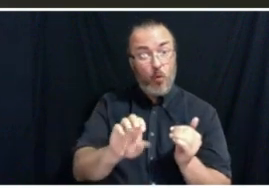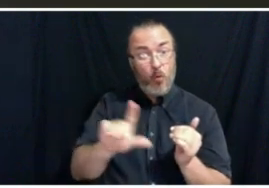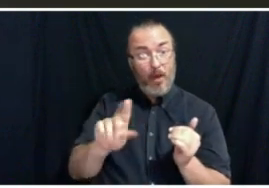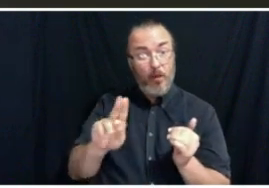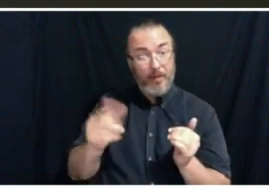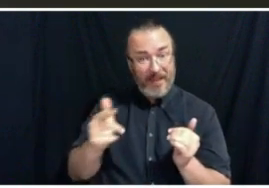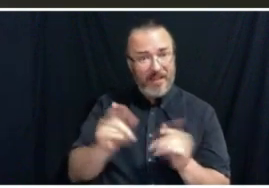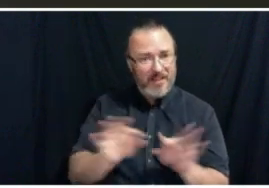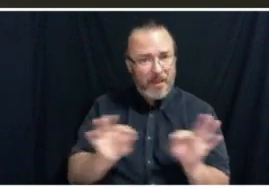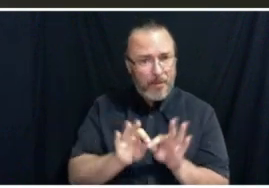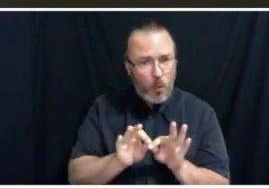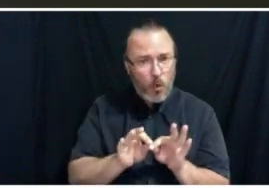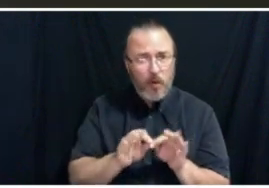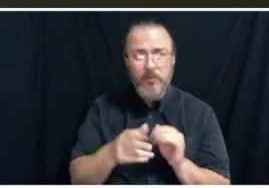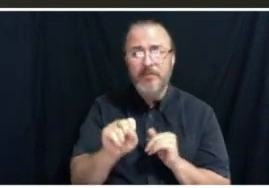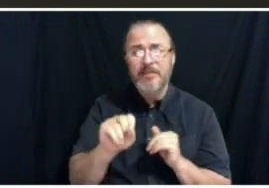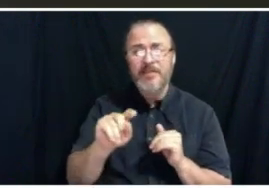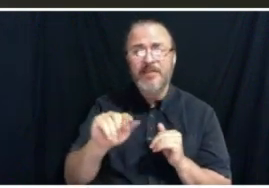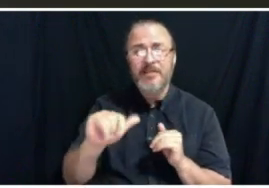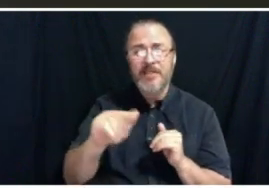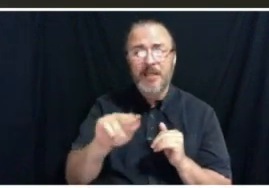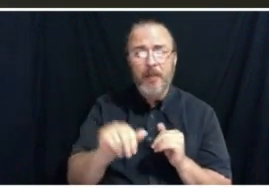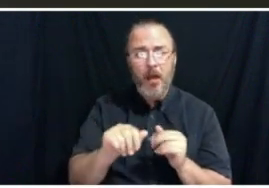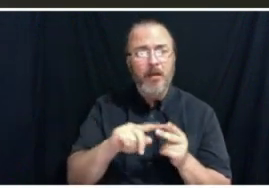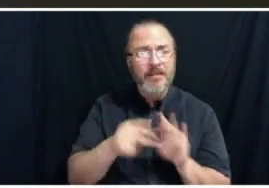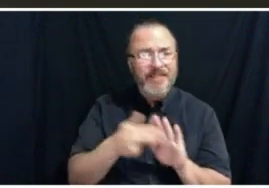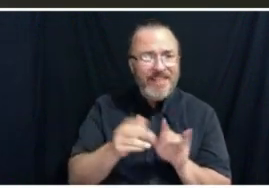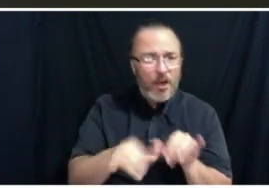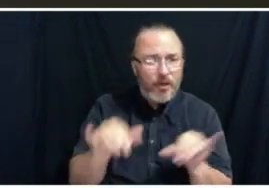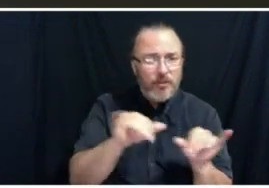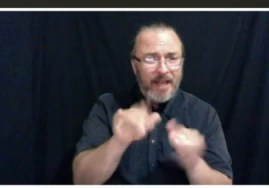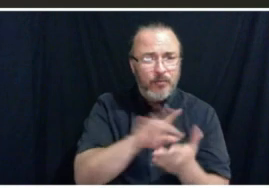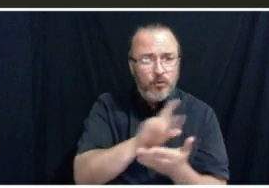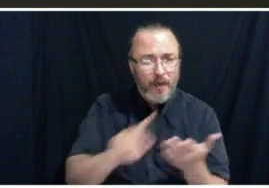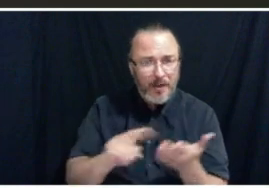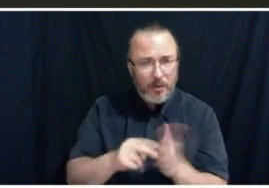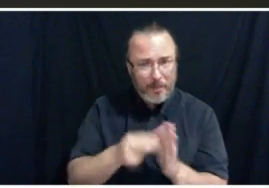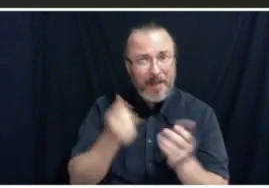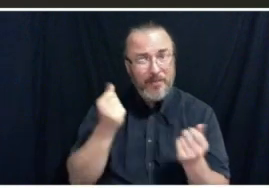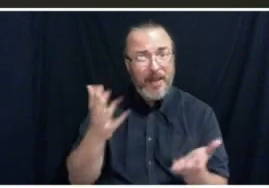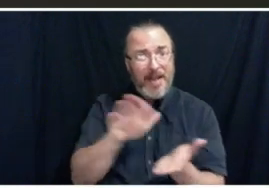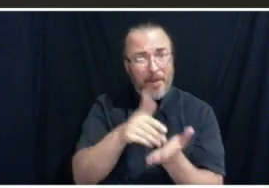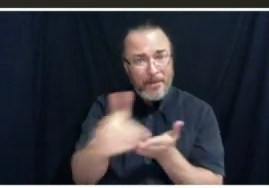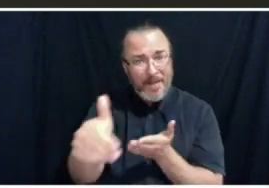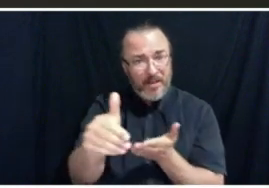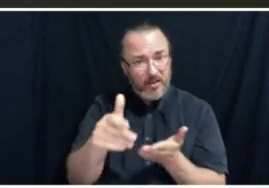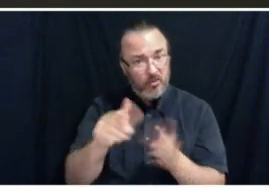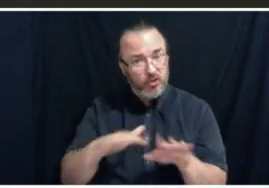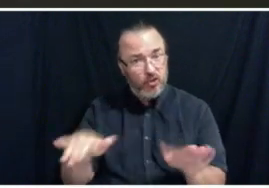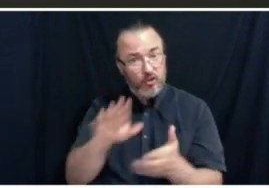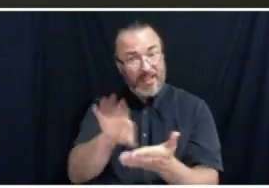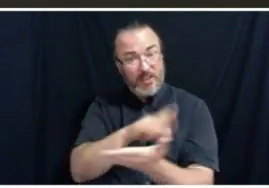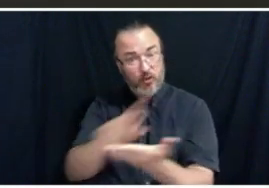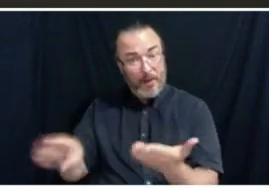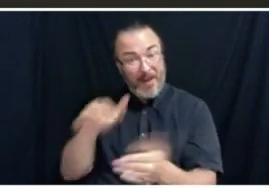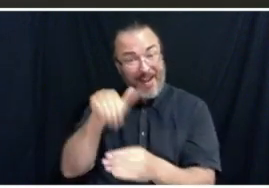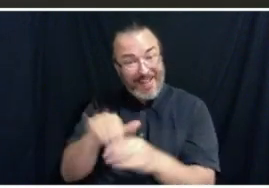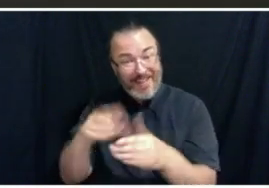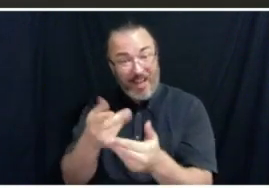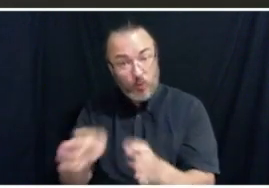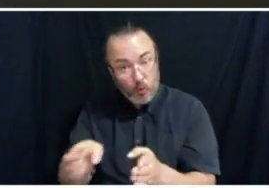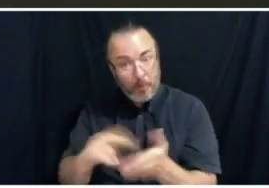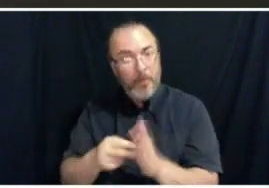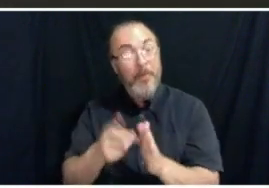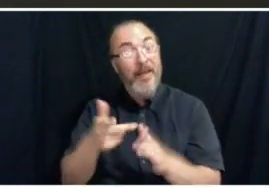and discrimination means that millions of children are alienated inside classrooms and less likely to progress and benefit